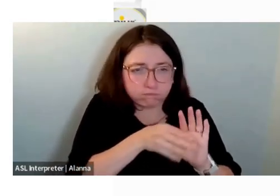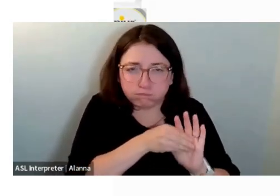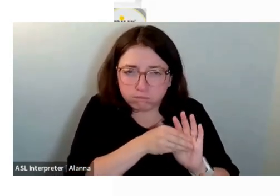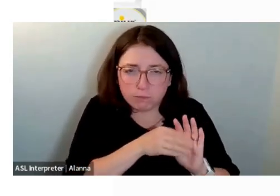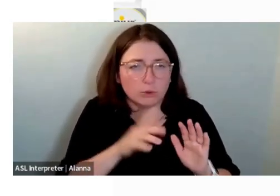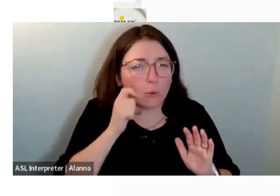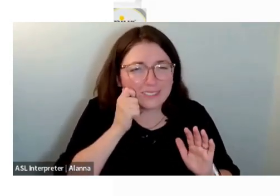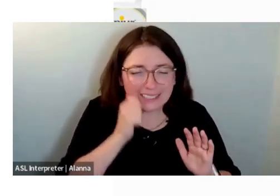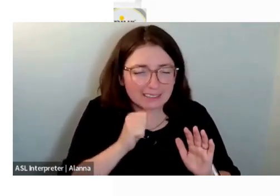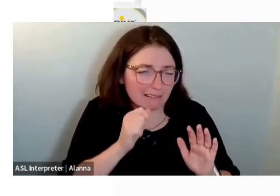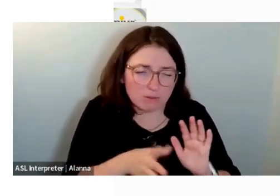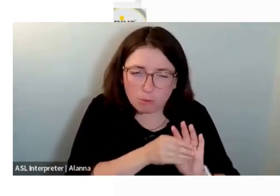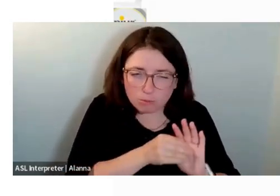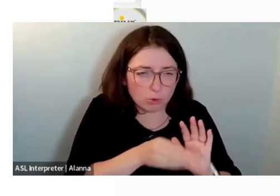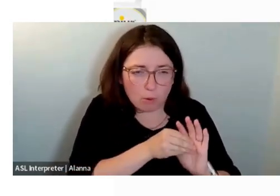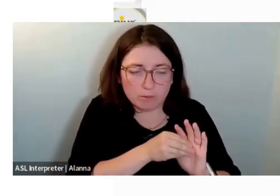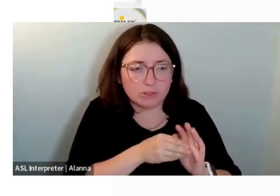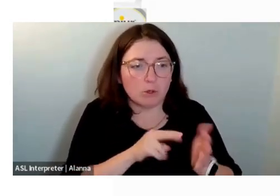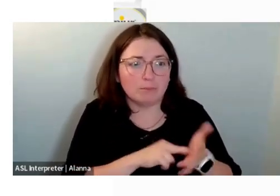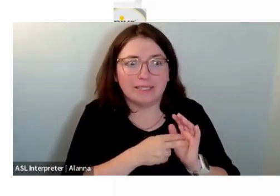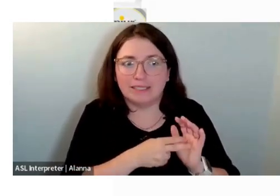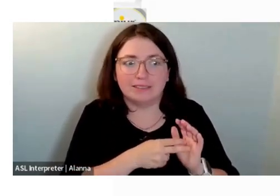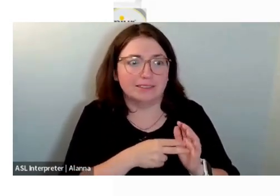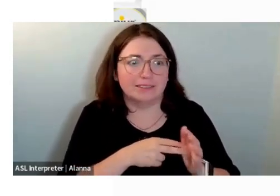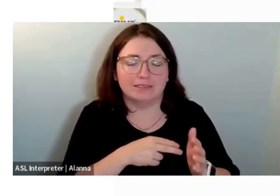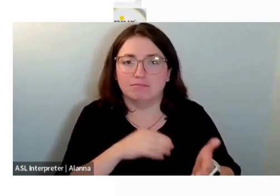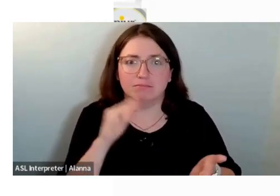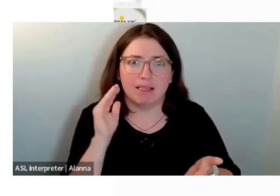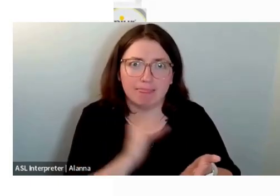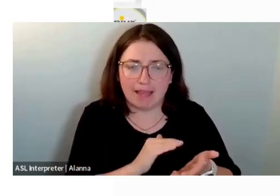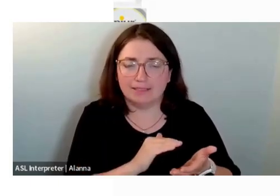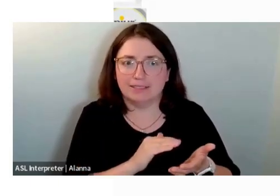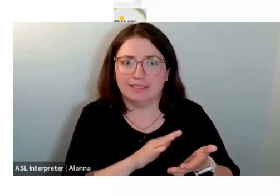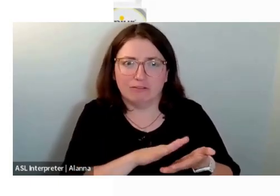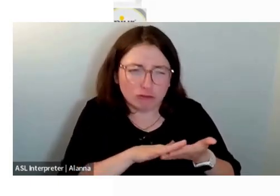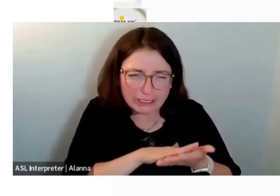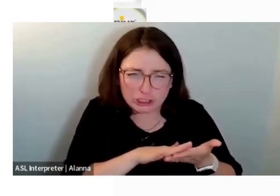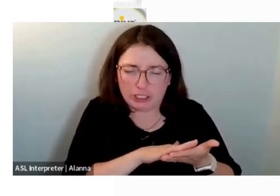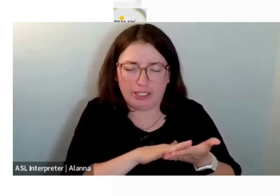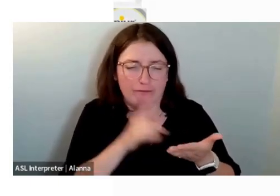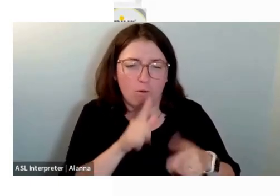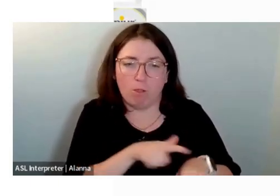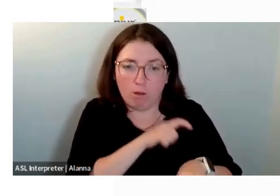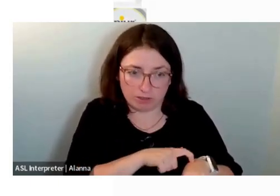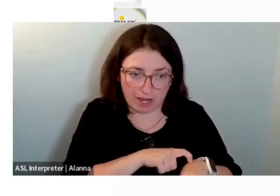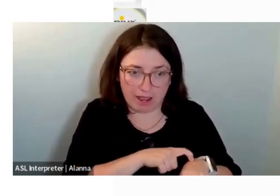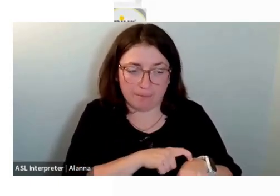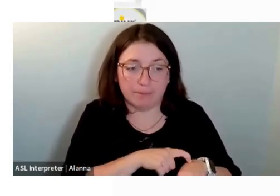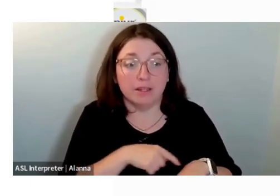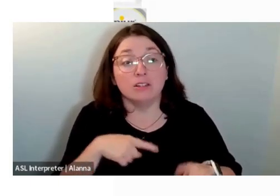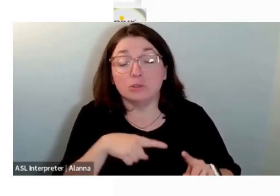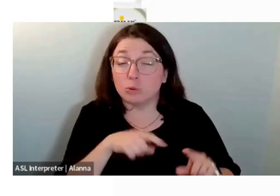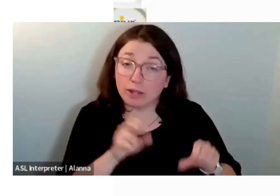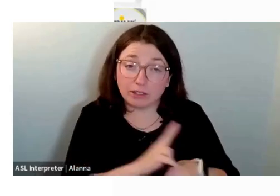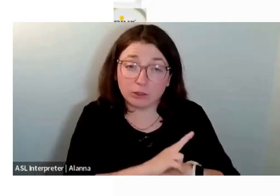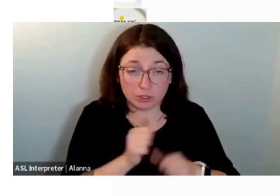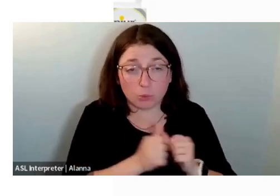time. This is good with pretty much anything, fine with condoms. The only thing that